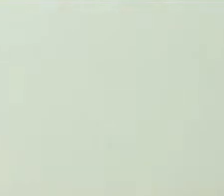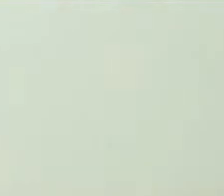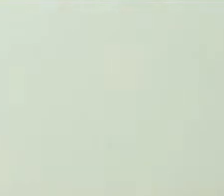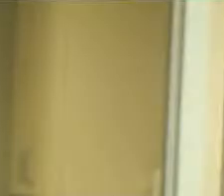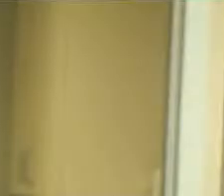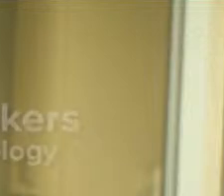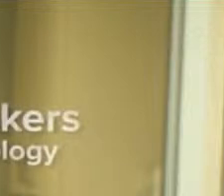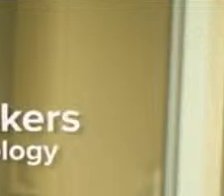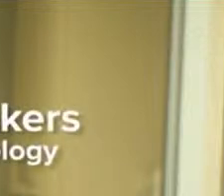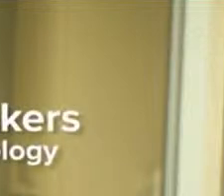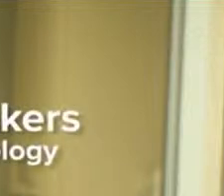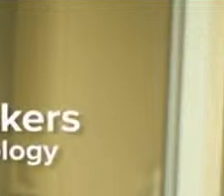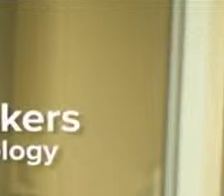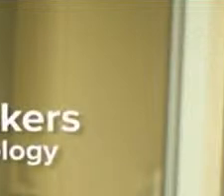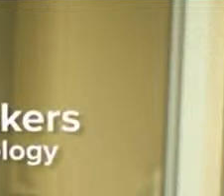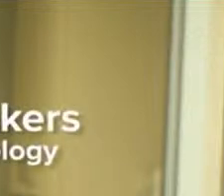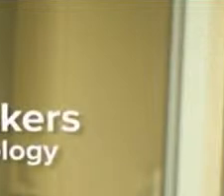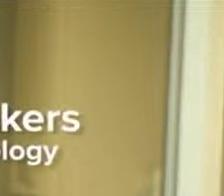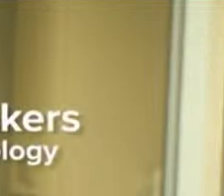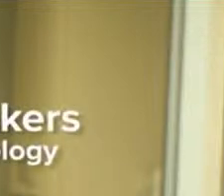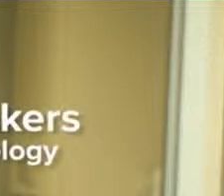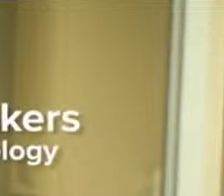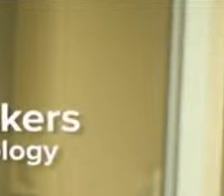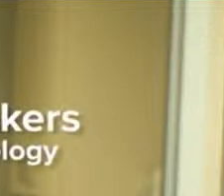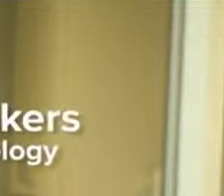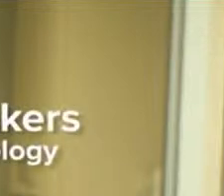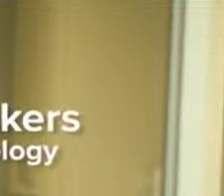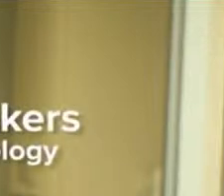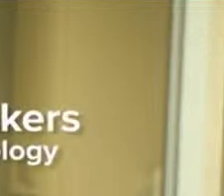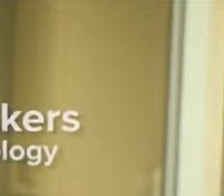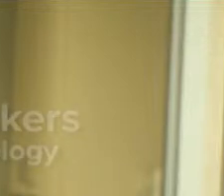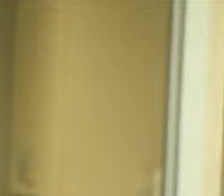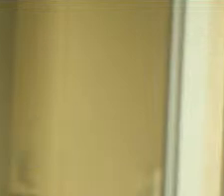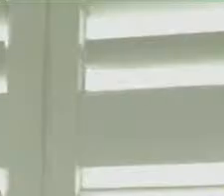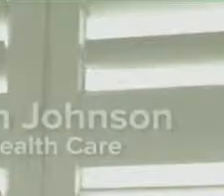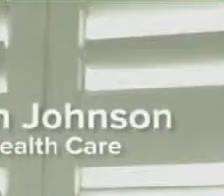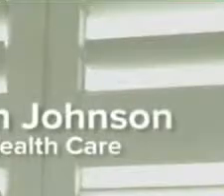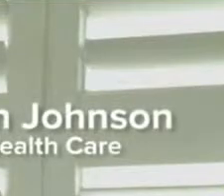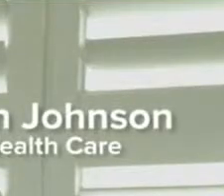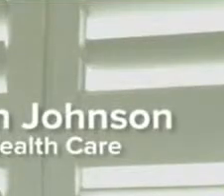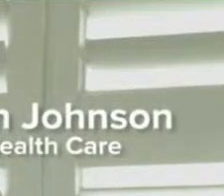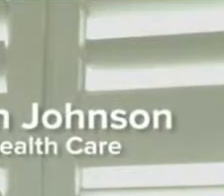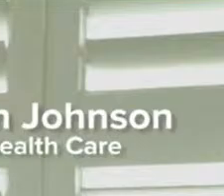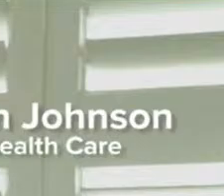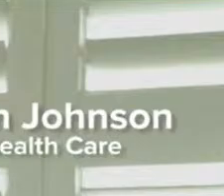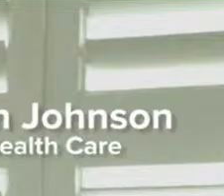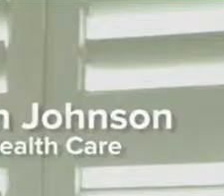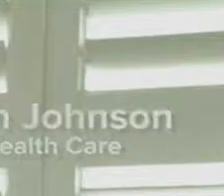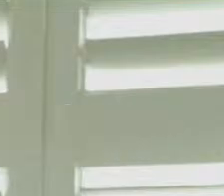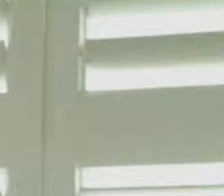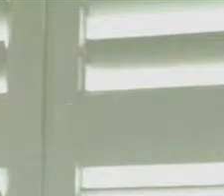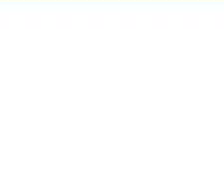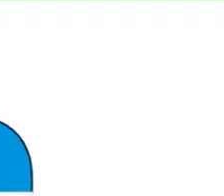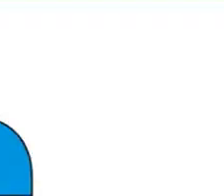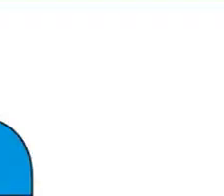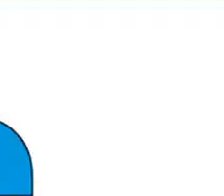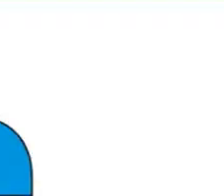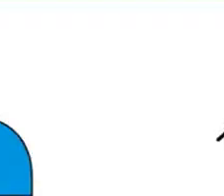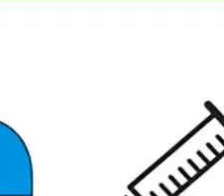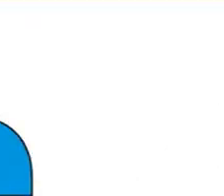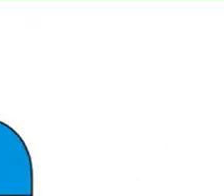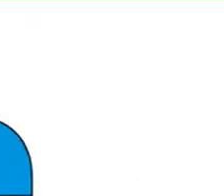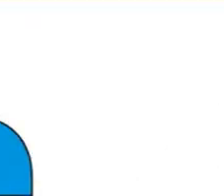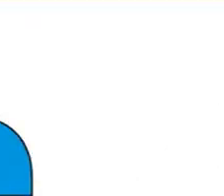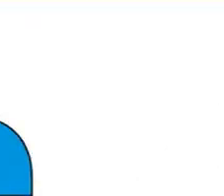leave your body. They're effective. They provide outstanding protection against serious illness. Listen to the local doctors you trust.